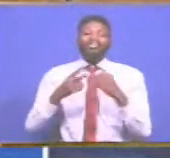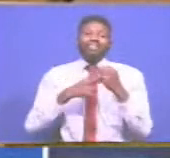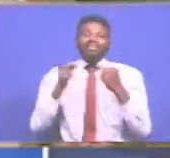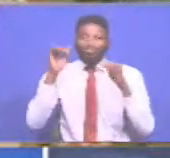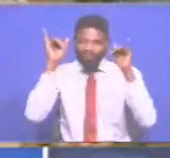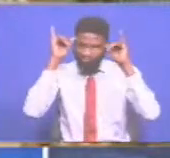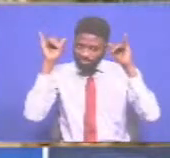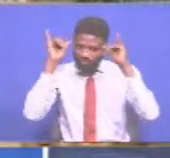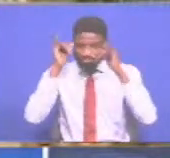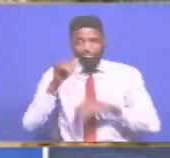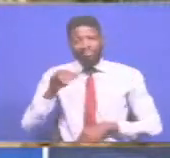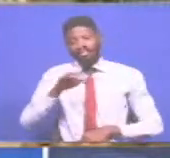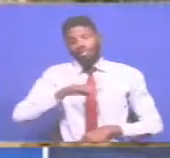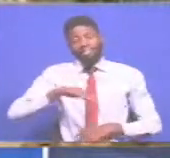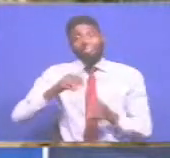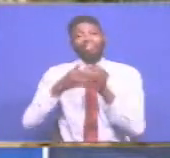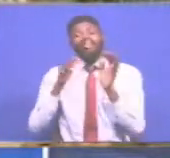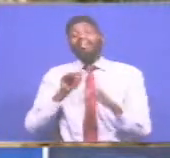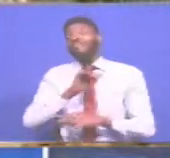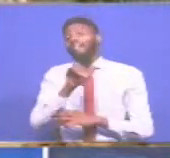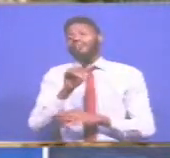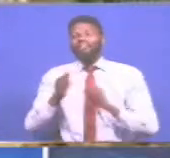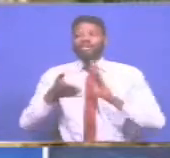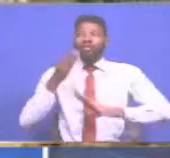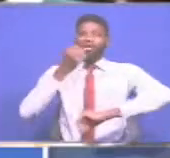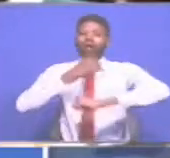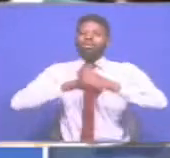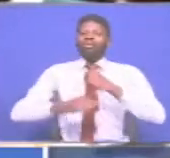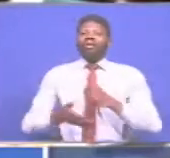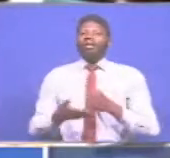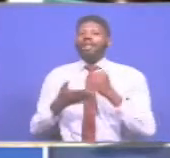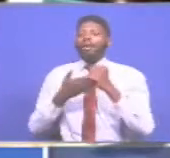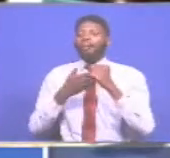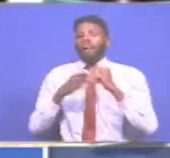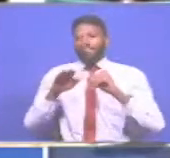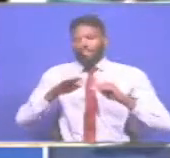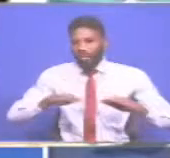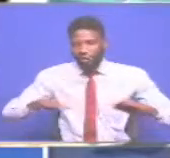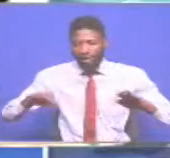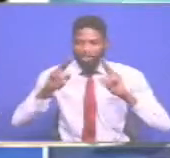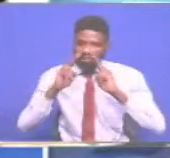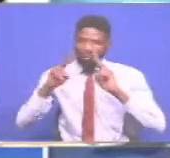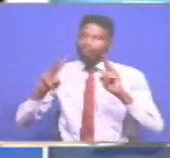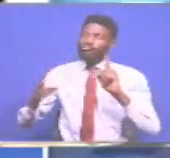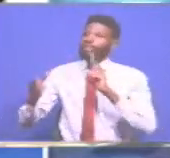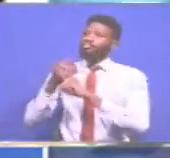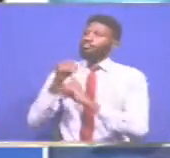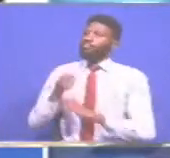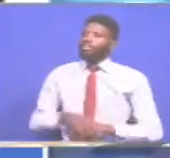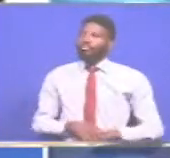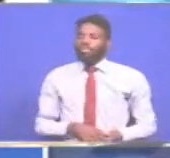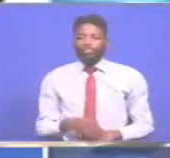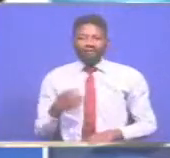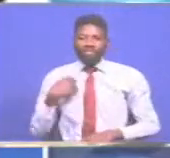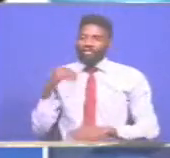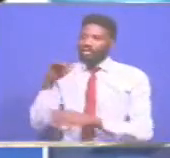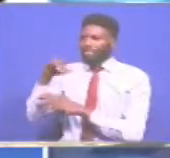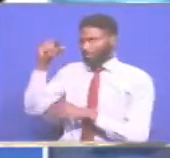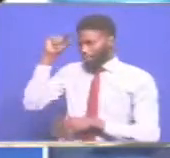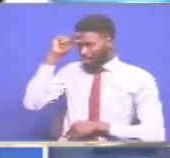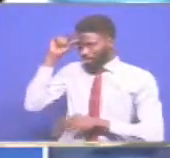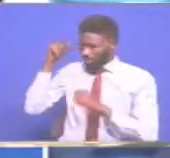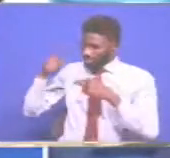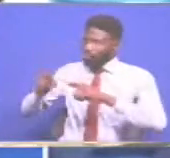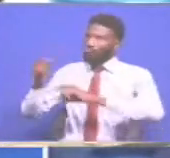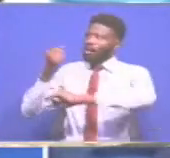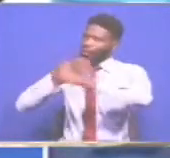for speedy efforts to return the region to normalcy. Nataka niombe kwamba serikali wachukue ushukani,